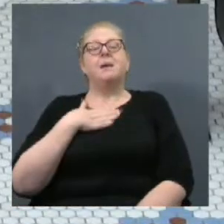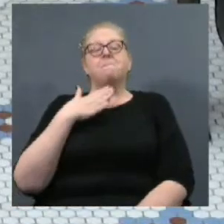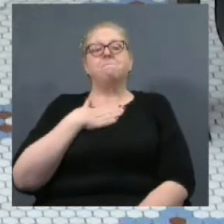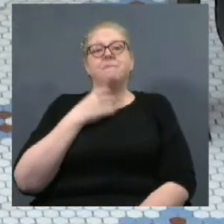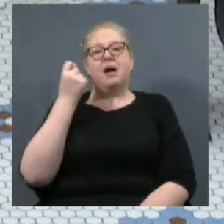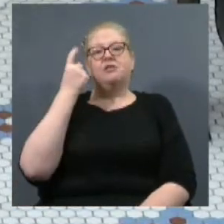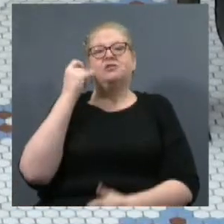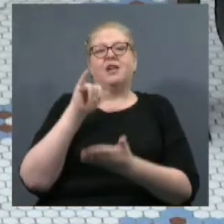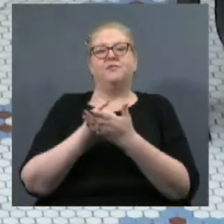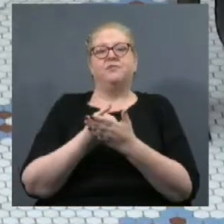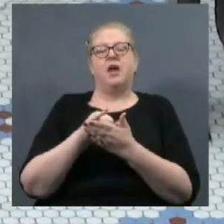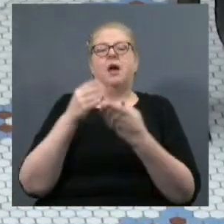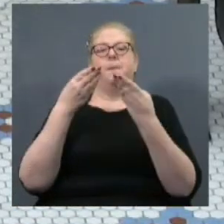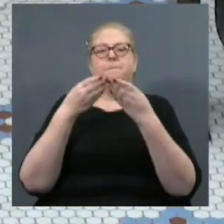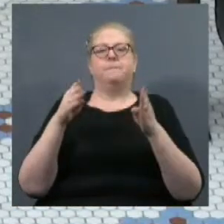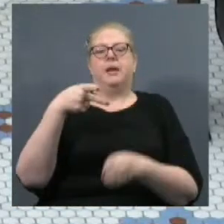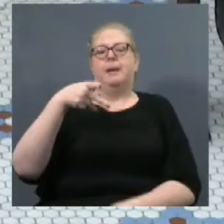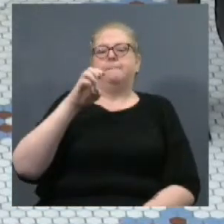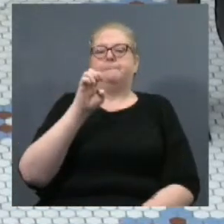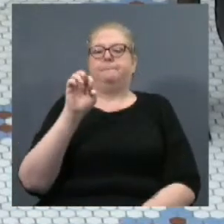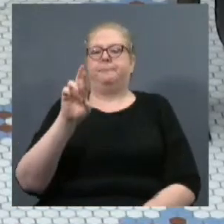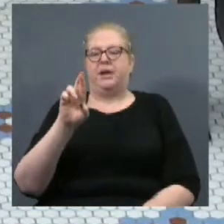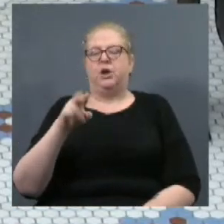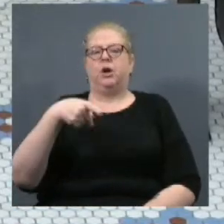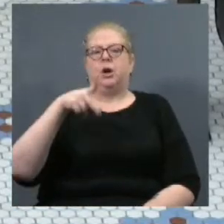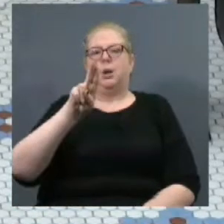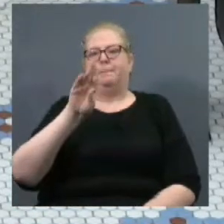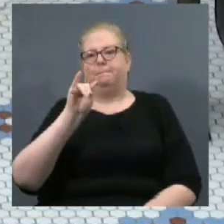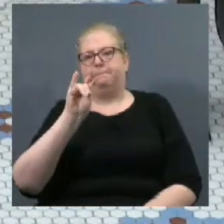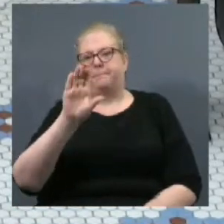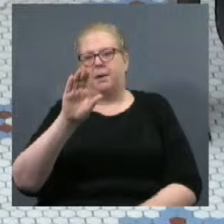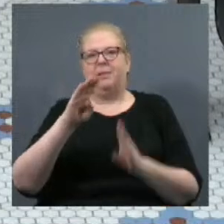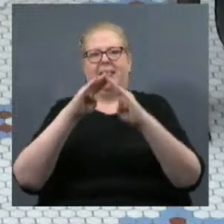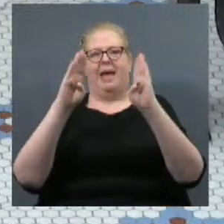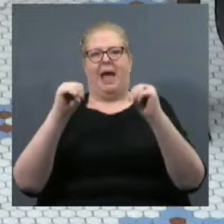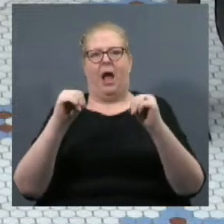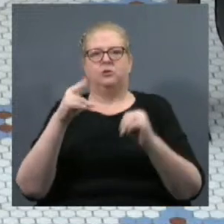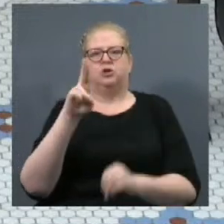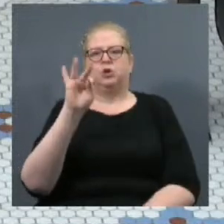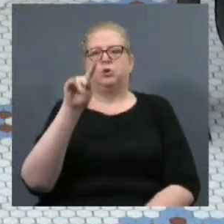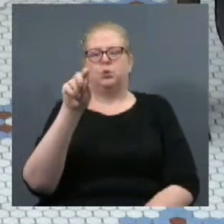public housing, the pure public housing units at